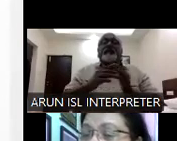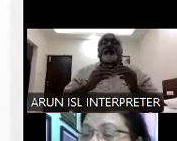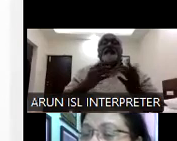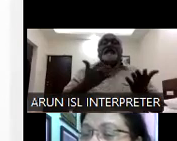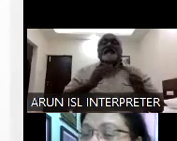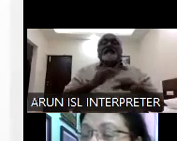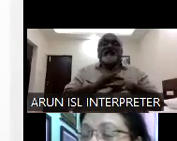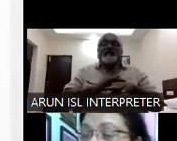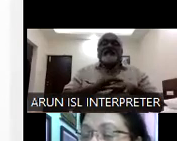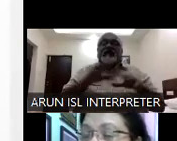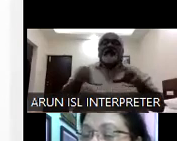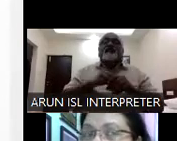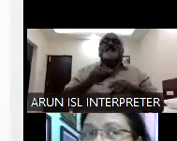me